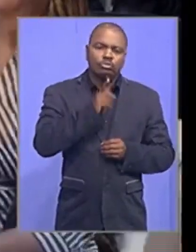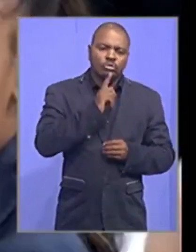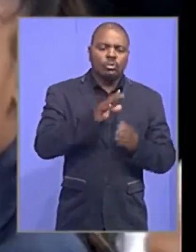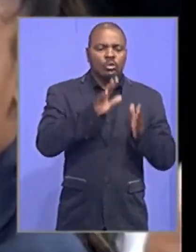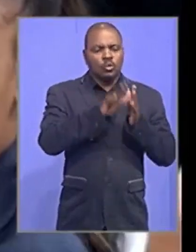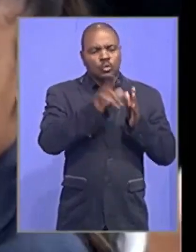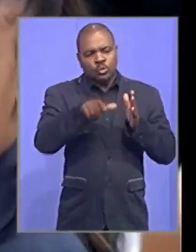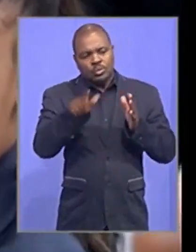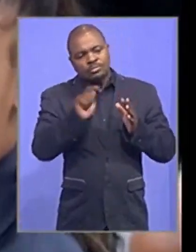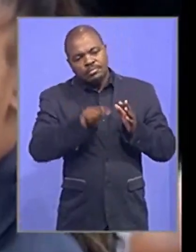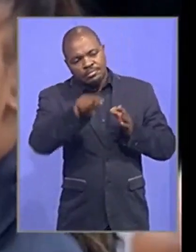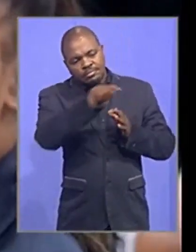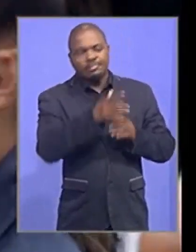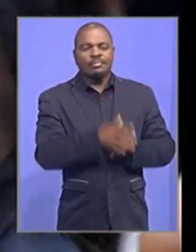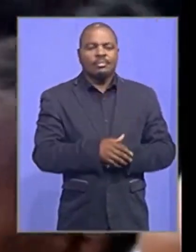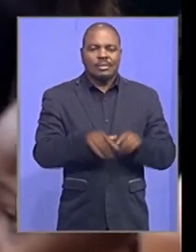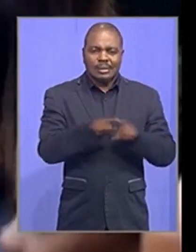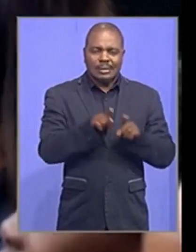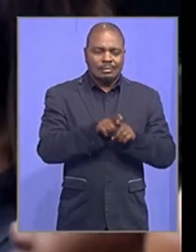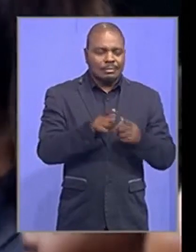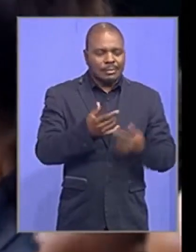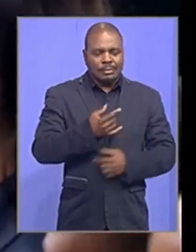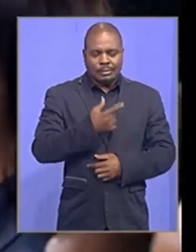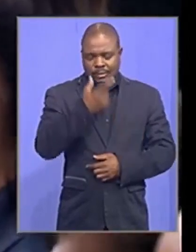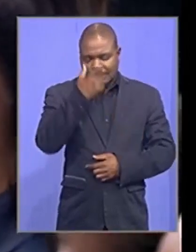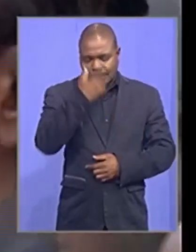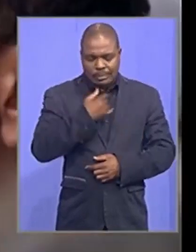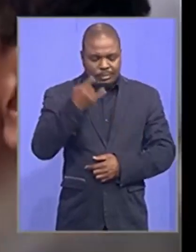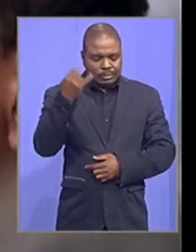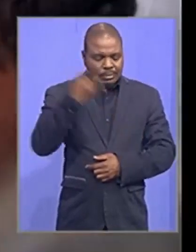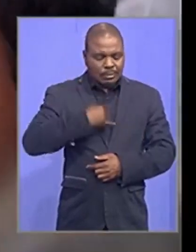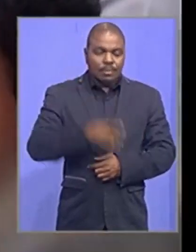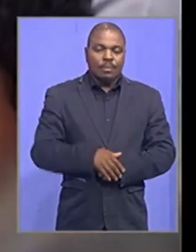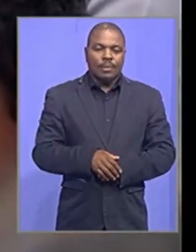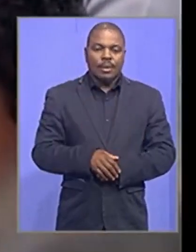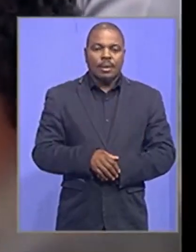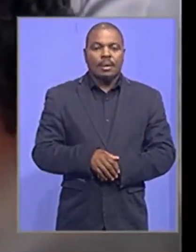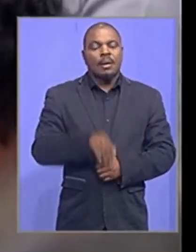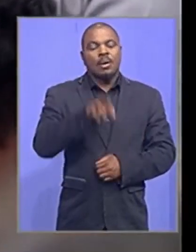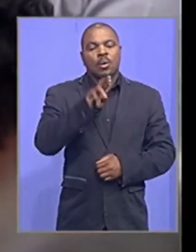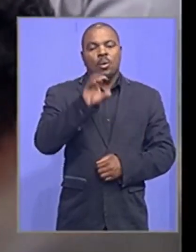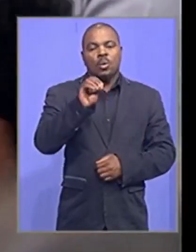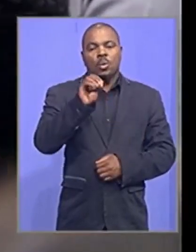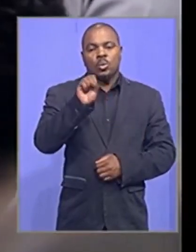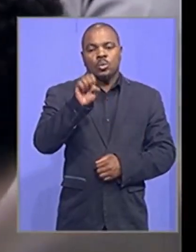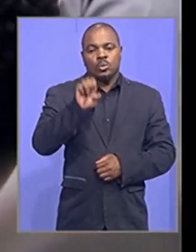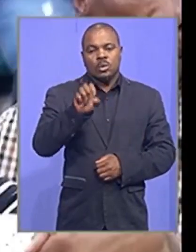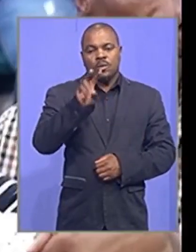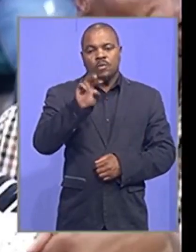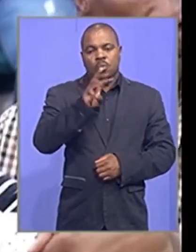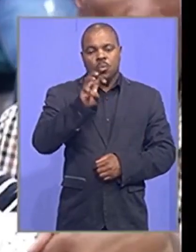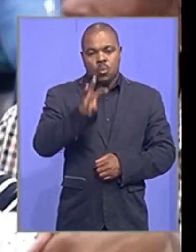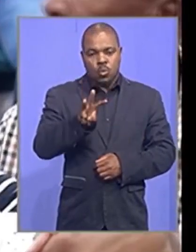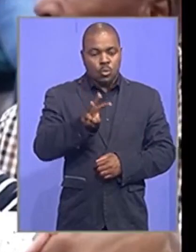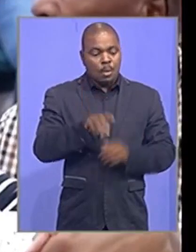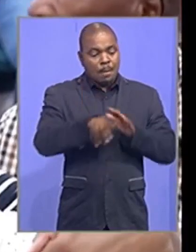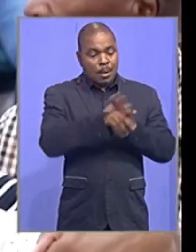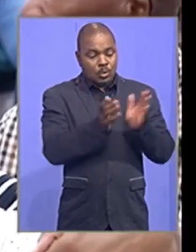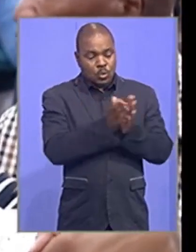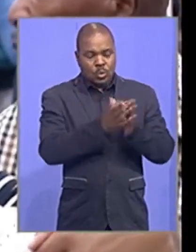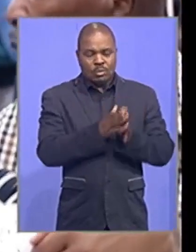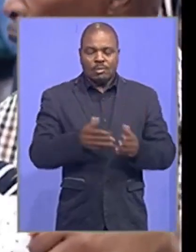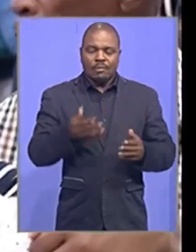le barutwana mmoho le yena ha ba kgona ho itshwara. Sekolo sa primari sa Roseview se lahlehetswe. Ba